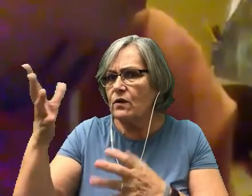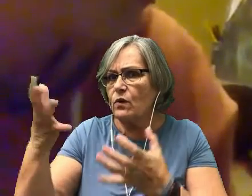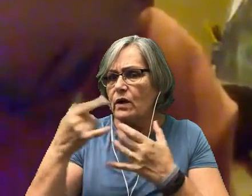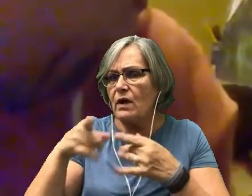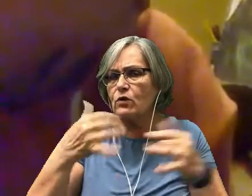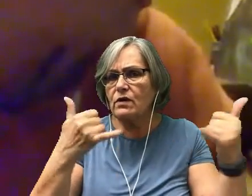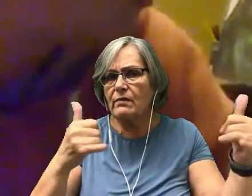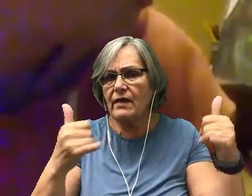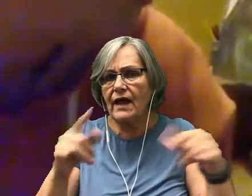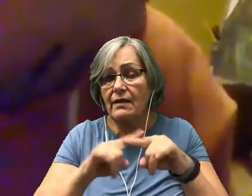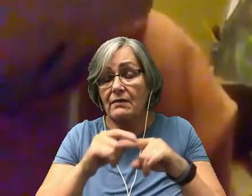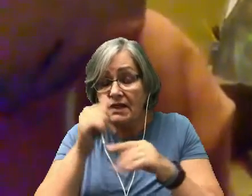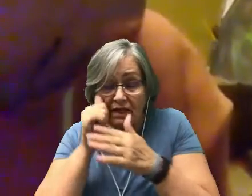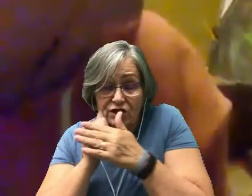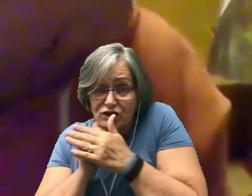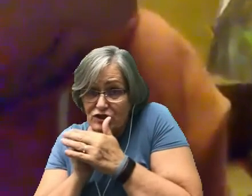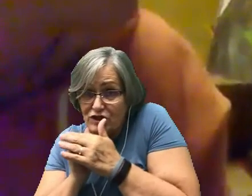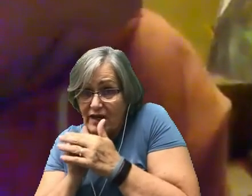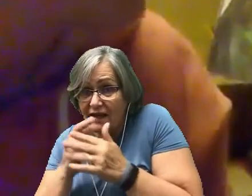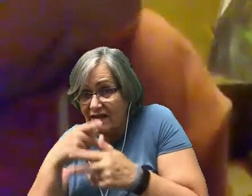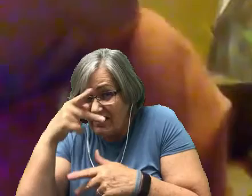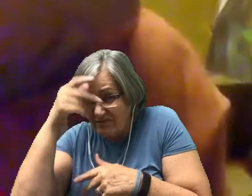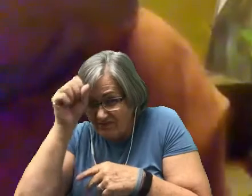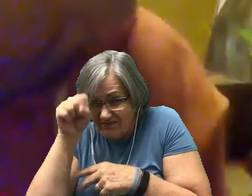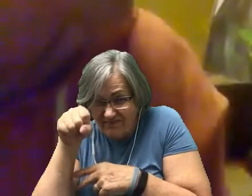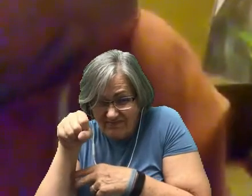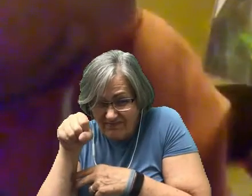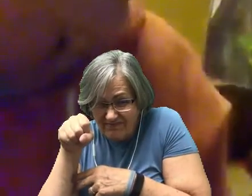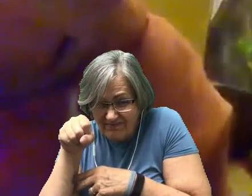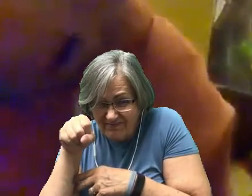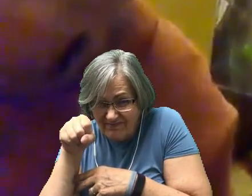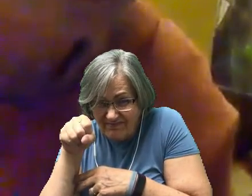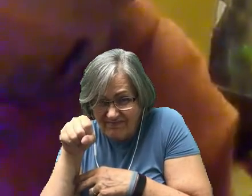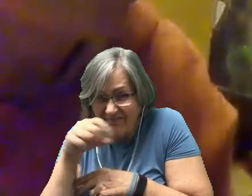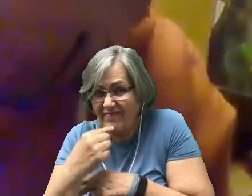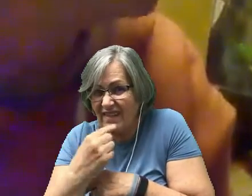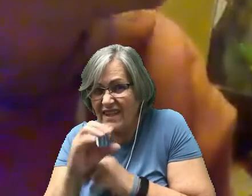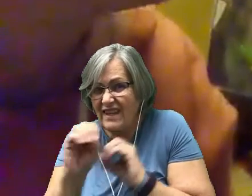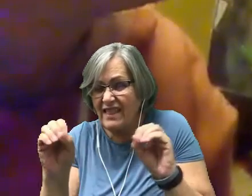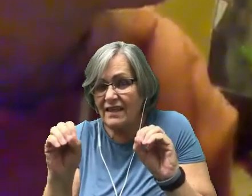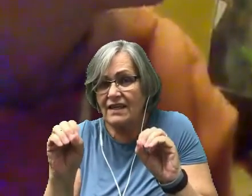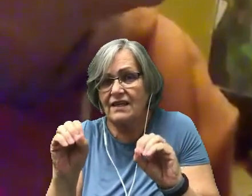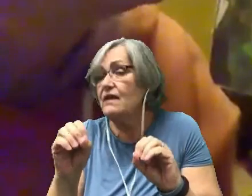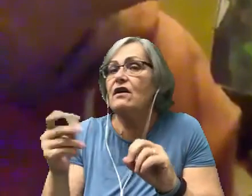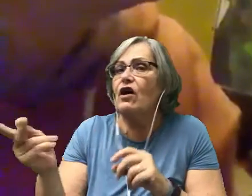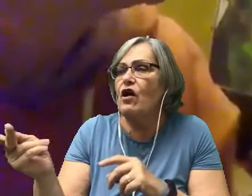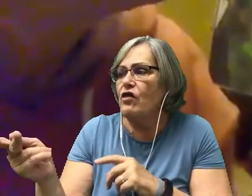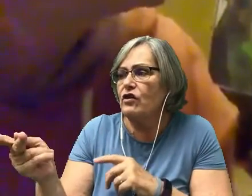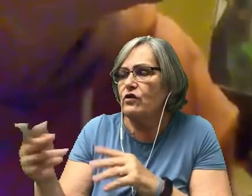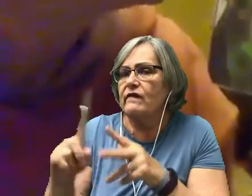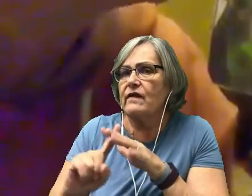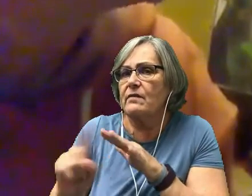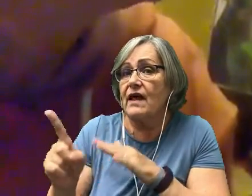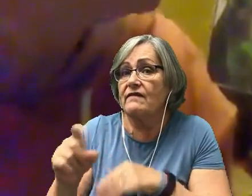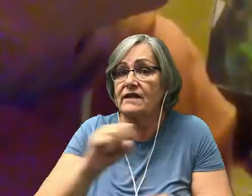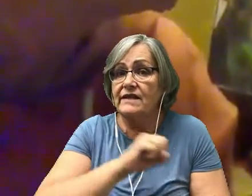just want him to play. But the shy little skunk just lowered his head and said nothing. When Porcupine